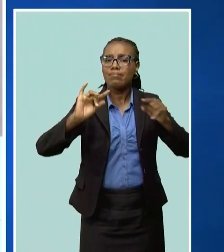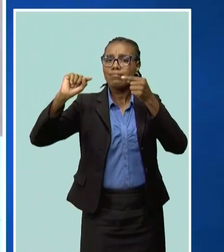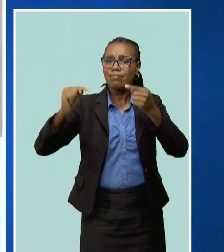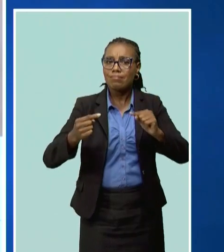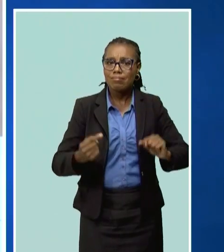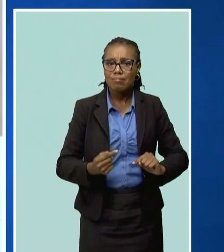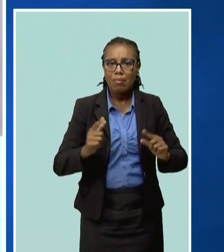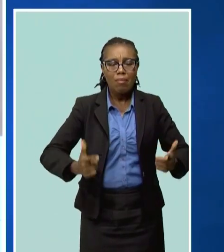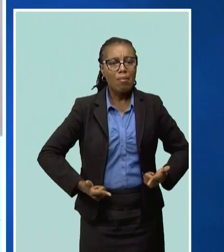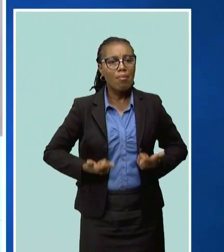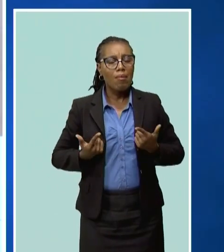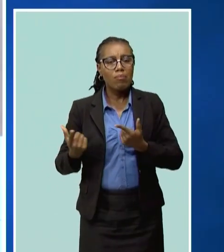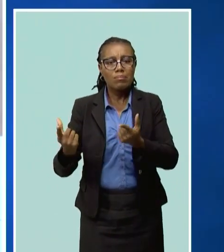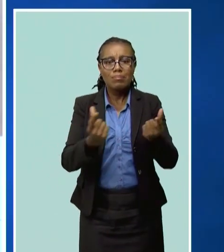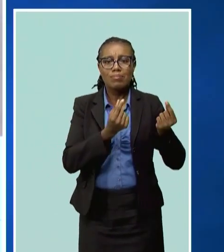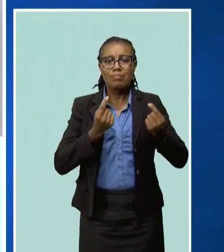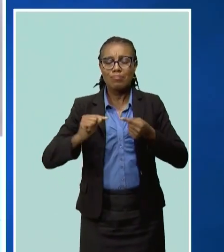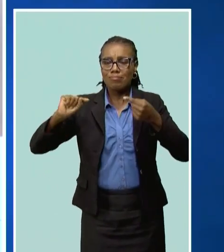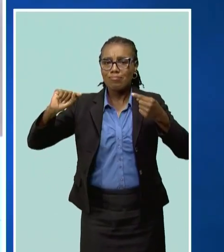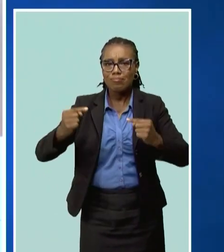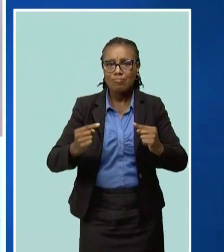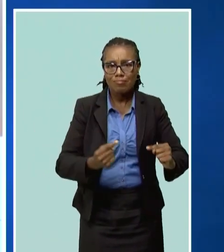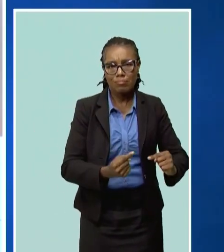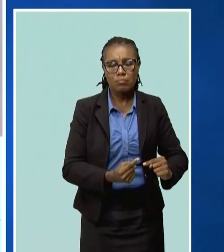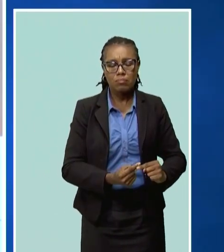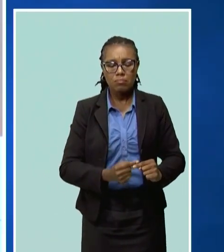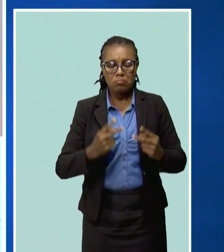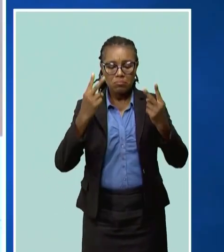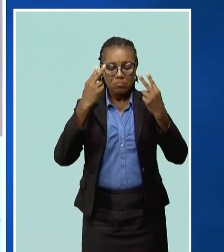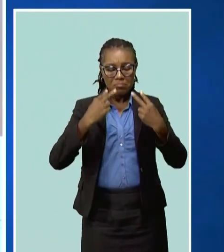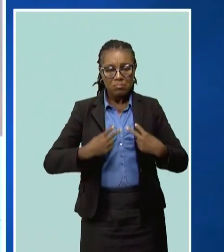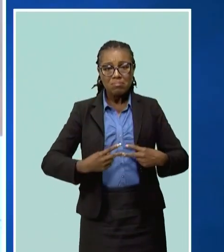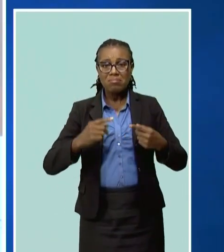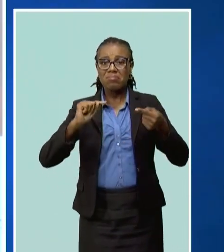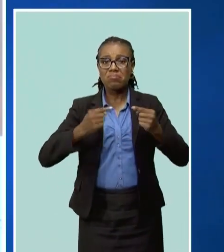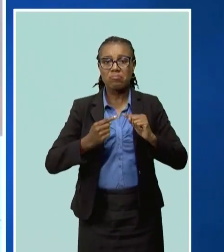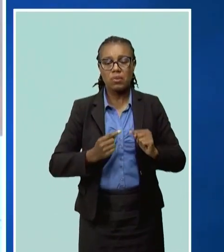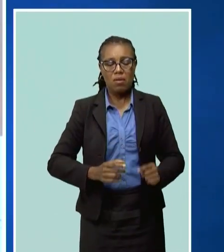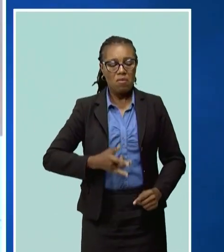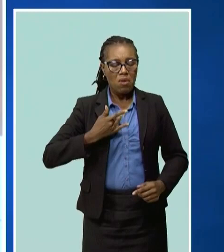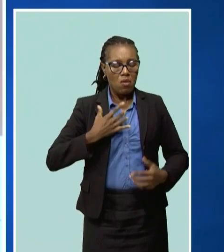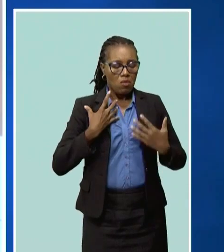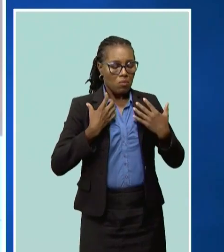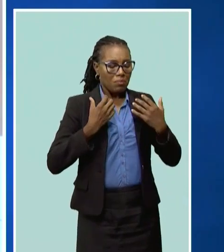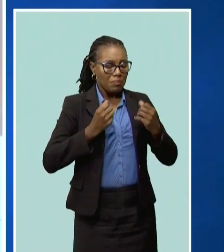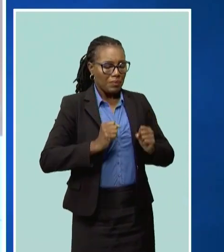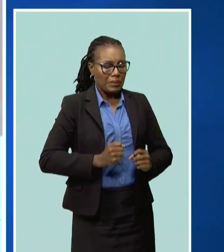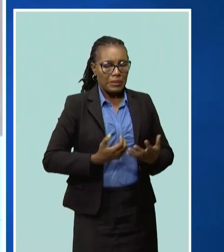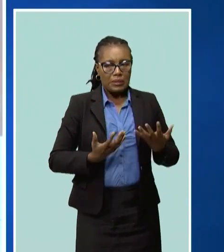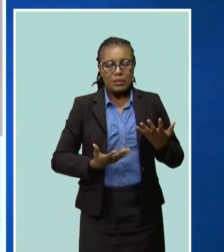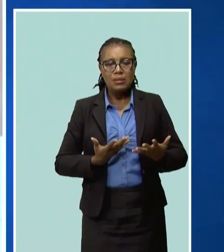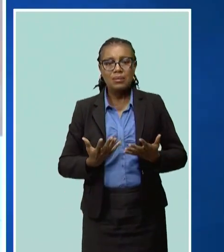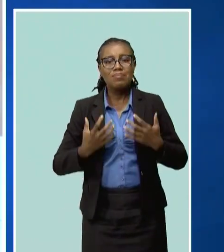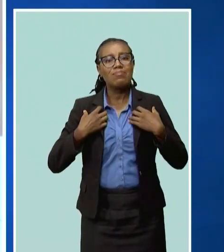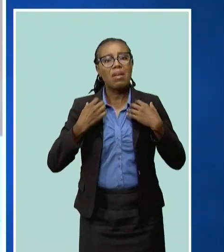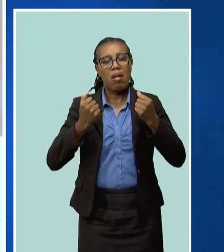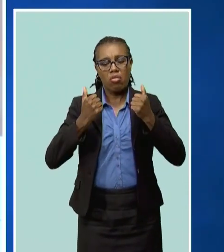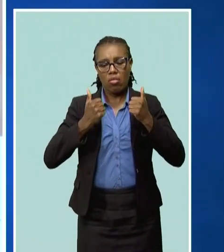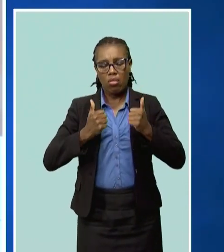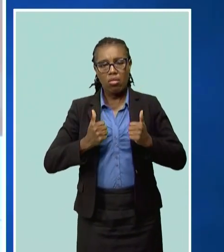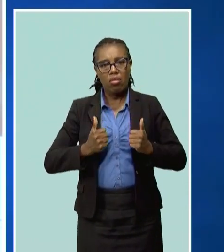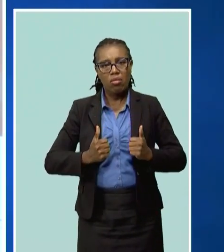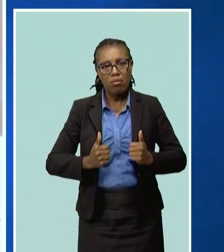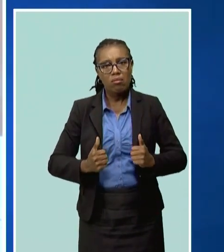people's lives. It affects people's dignity, their self-esteem, their health, their well-being.